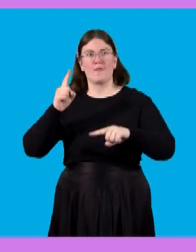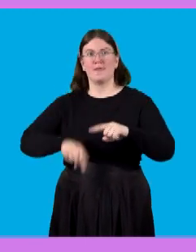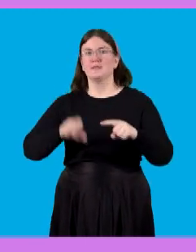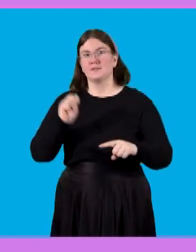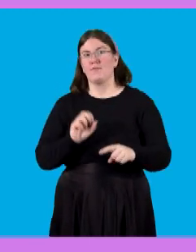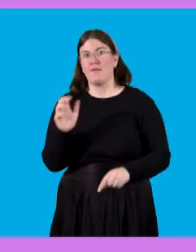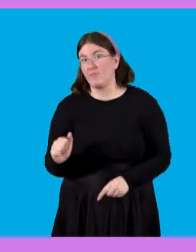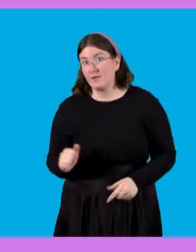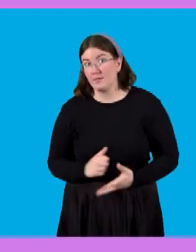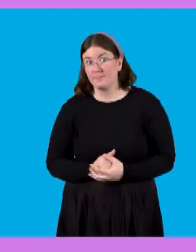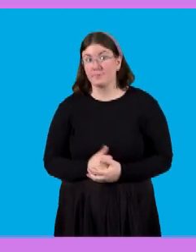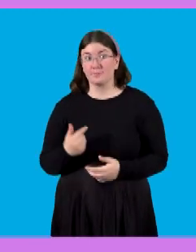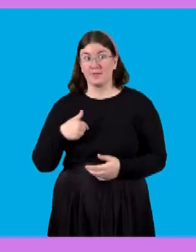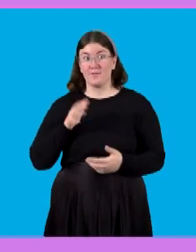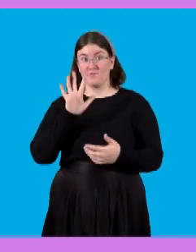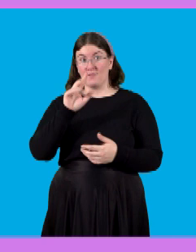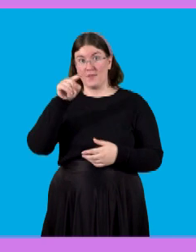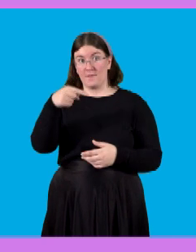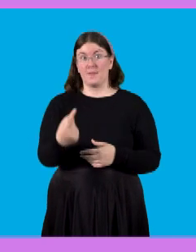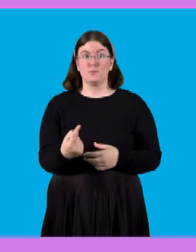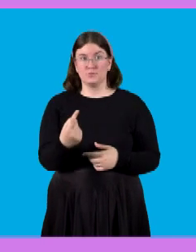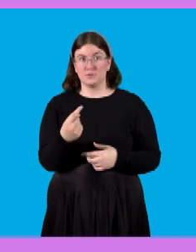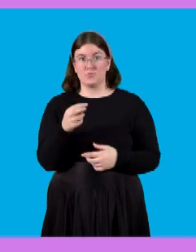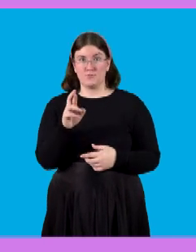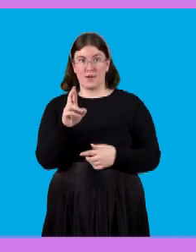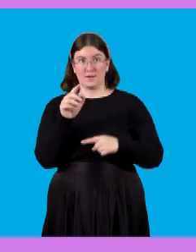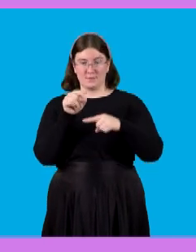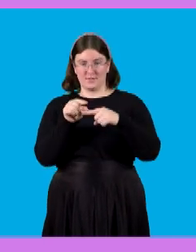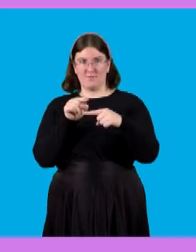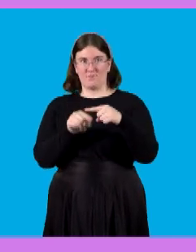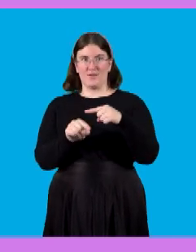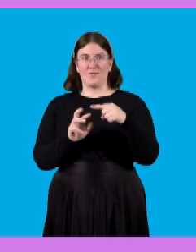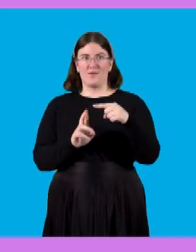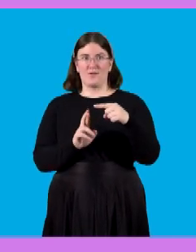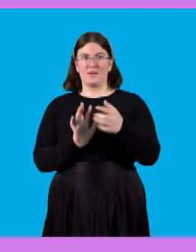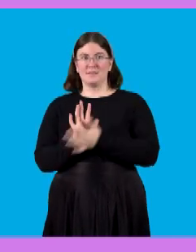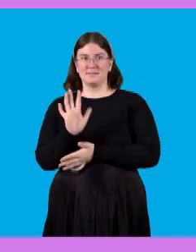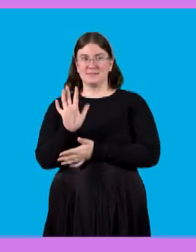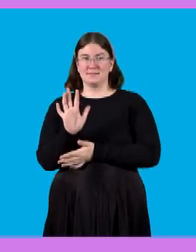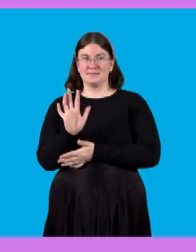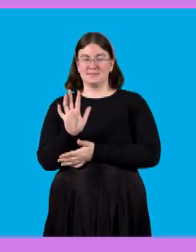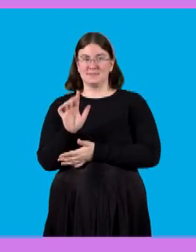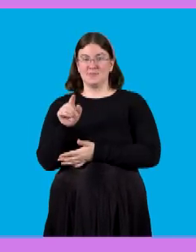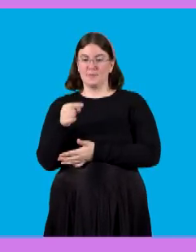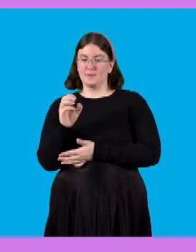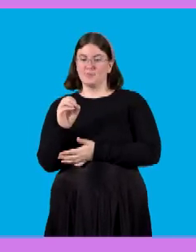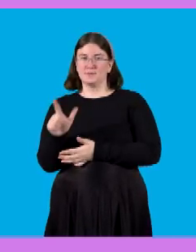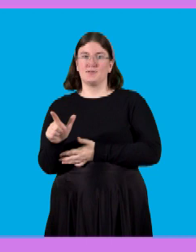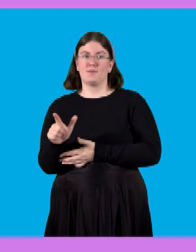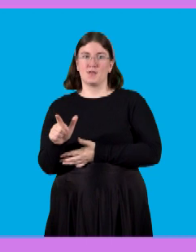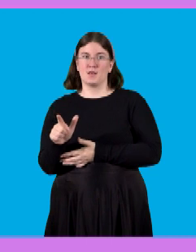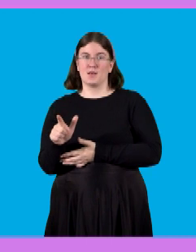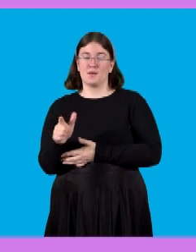I'll take 5,000 and I will divide that by my 18 Rand and 7